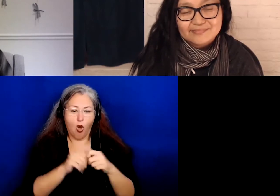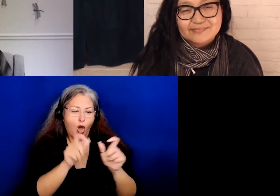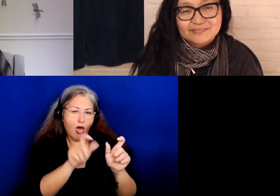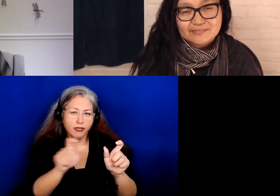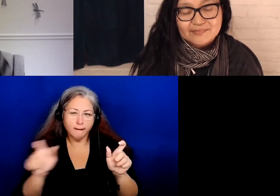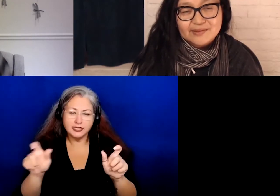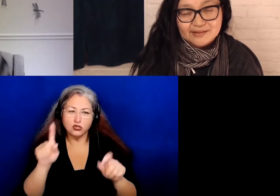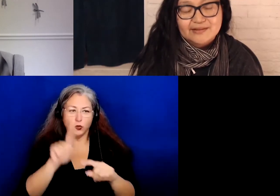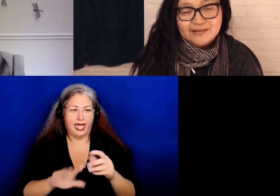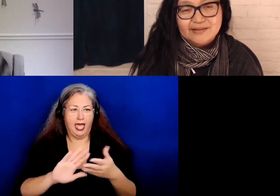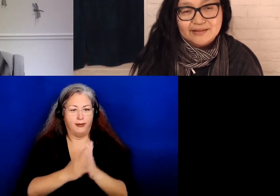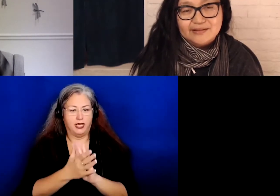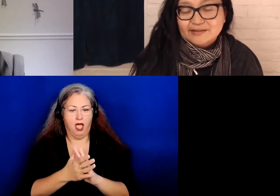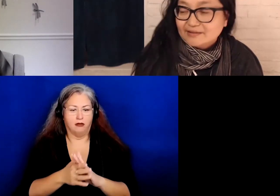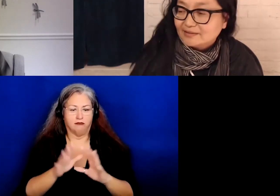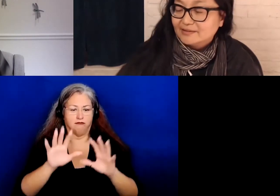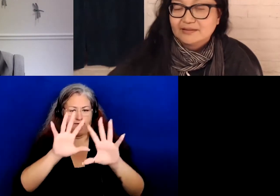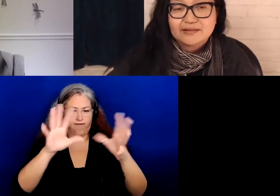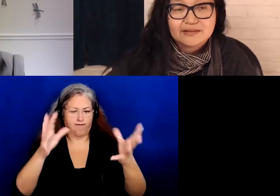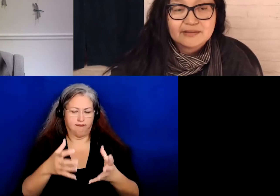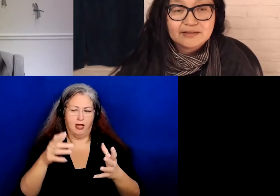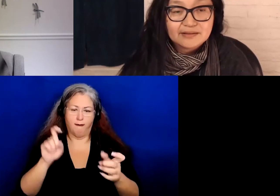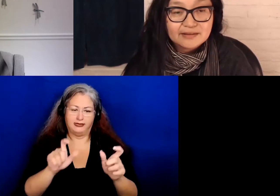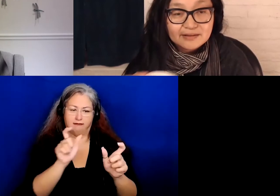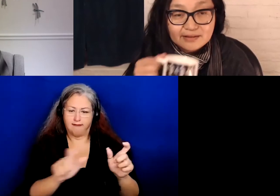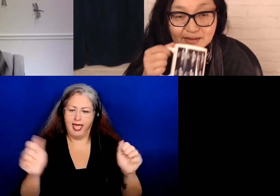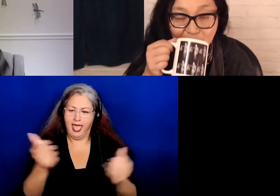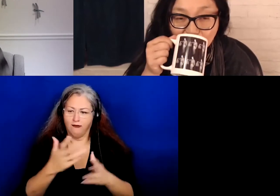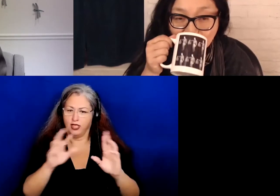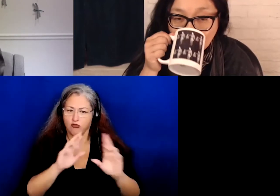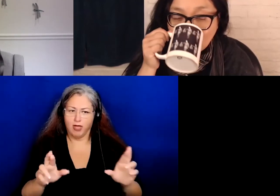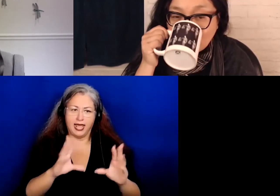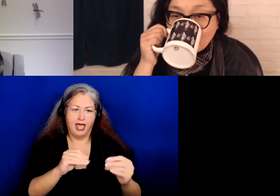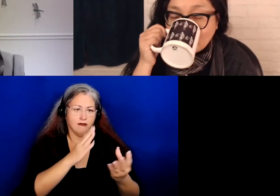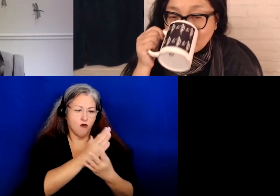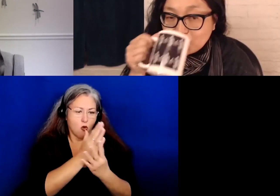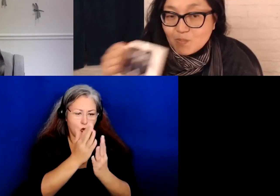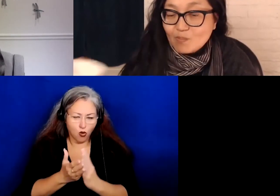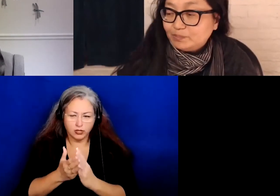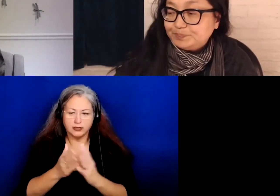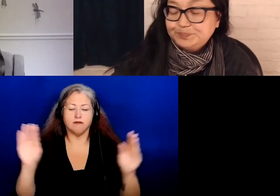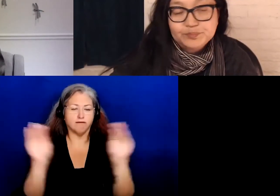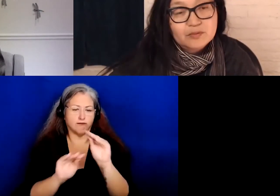it a form until you have Yeah. everything already in full, you know, folders. And